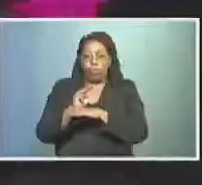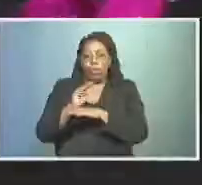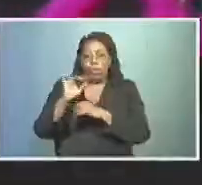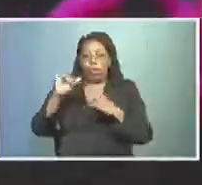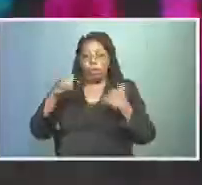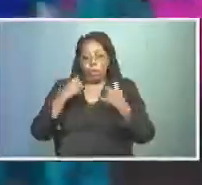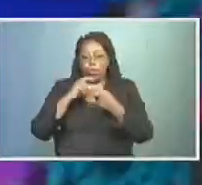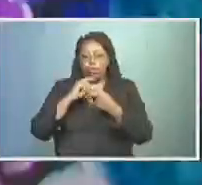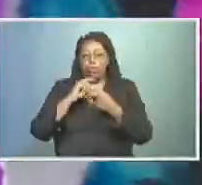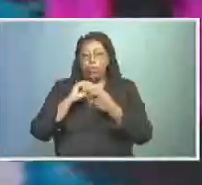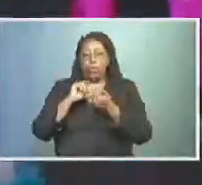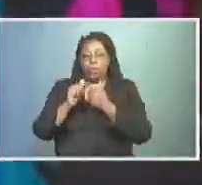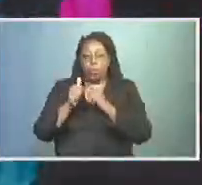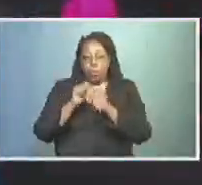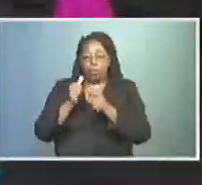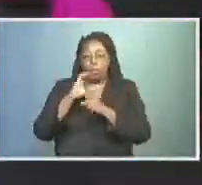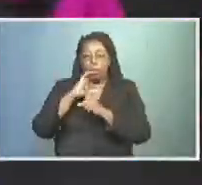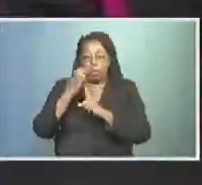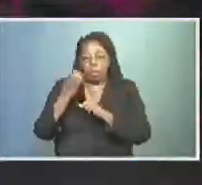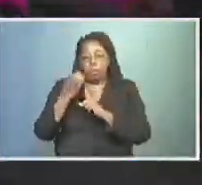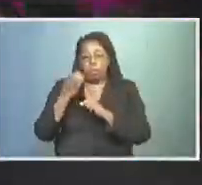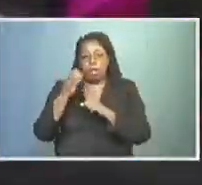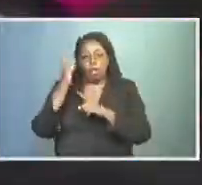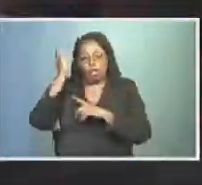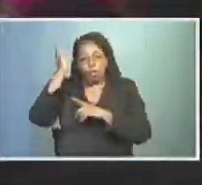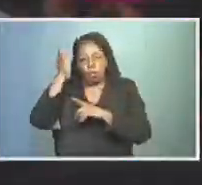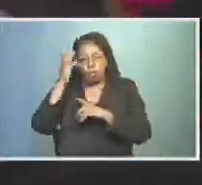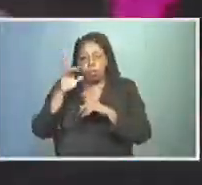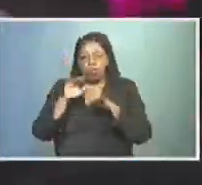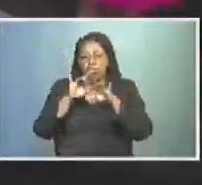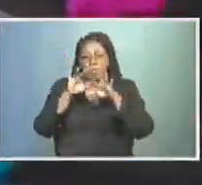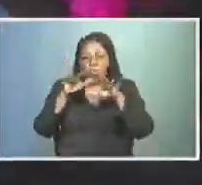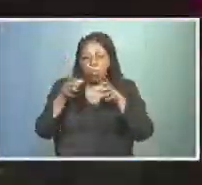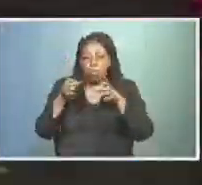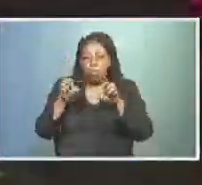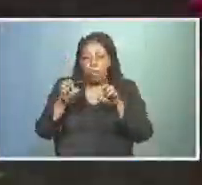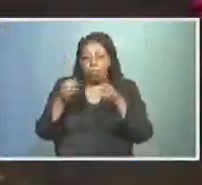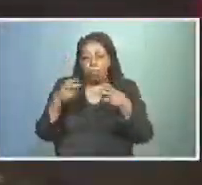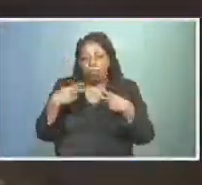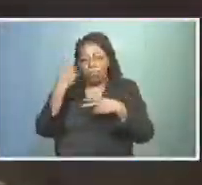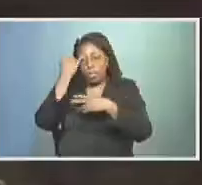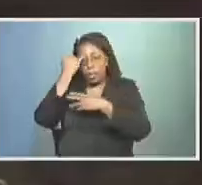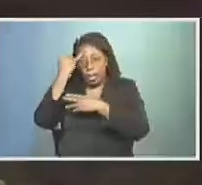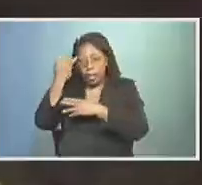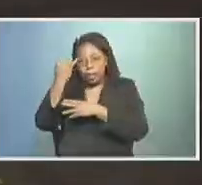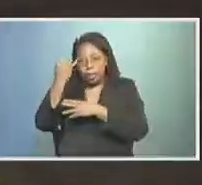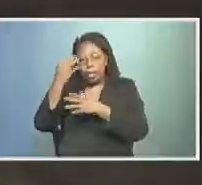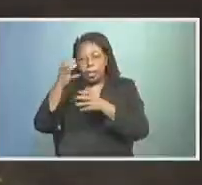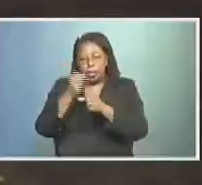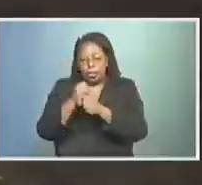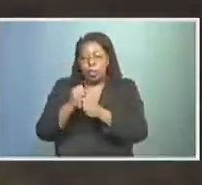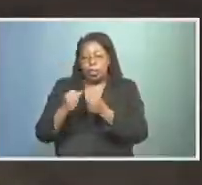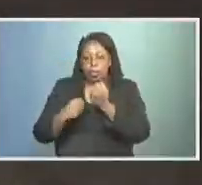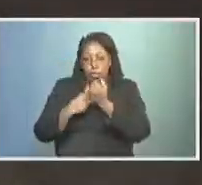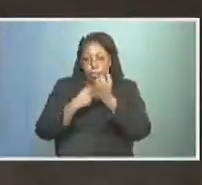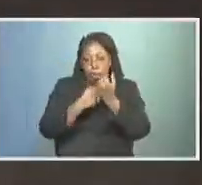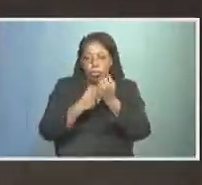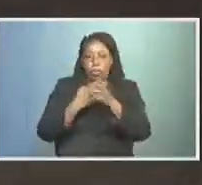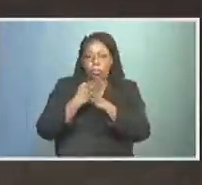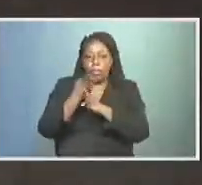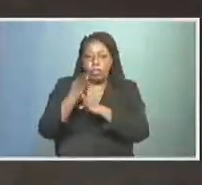they're considering a virtual event. According to the minister, the idea has already gotten the support of major Junkanoo